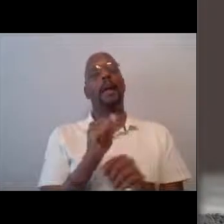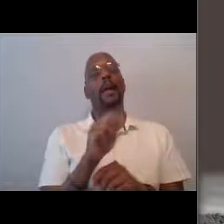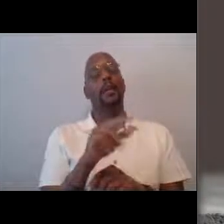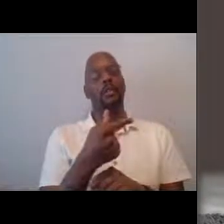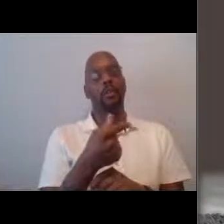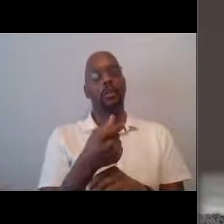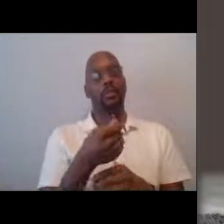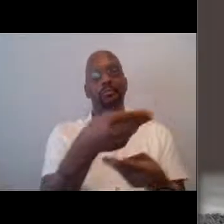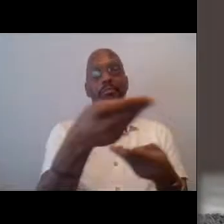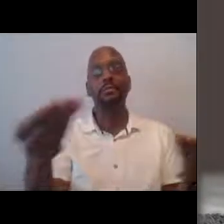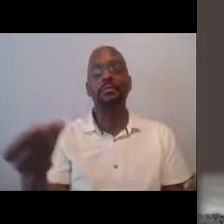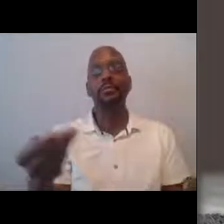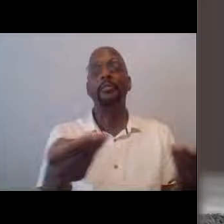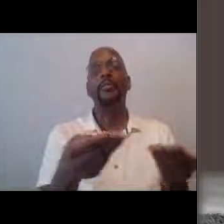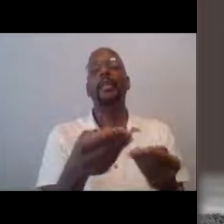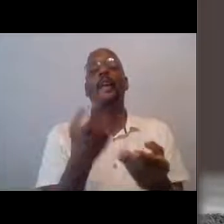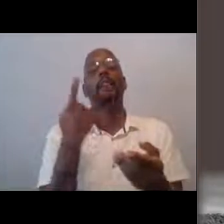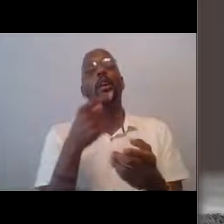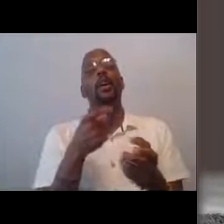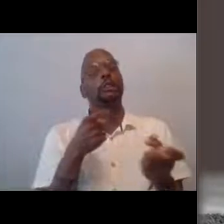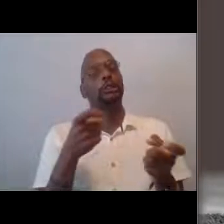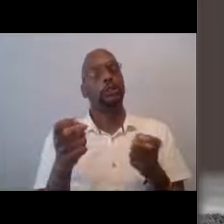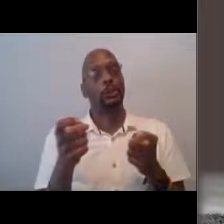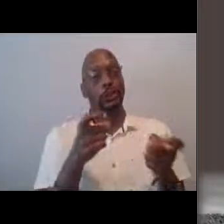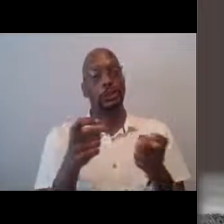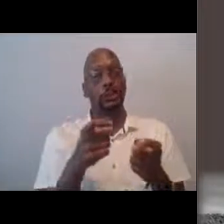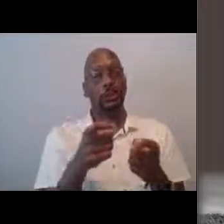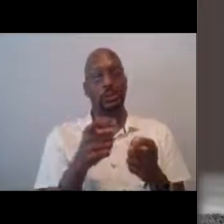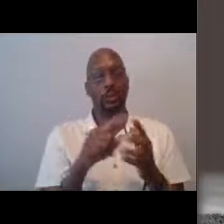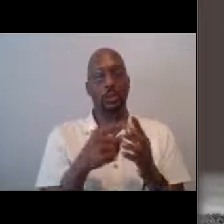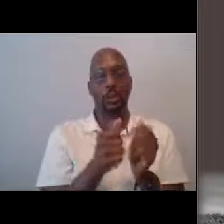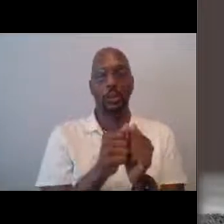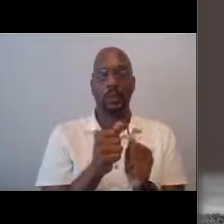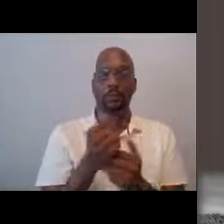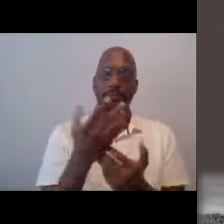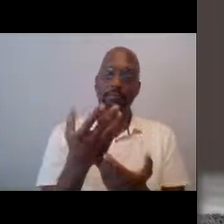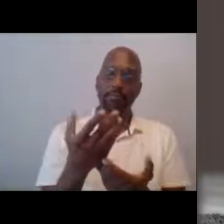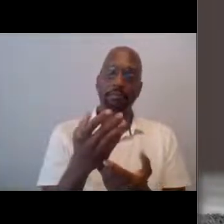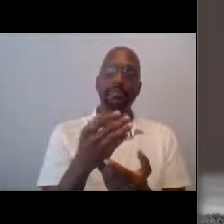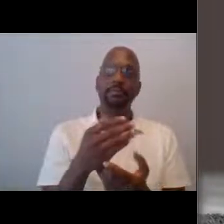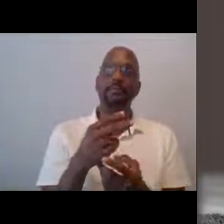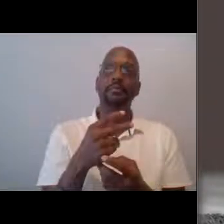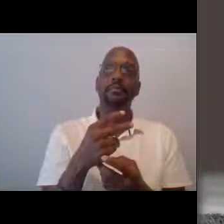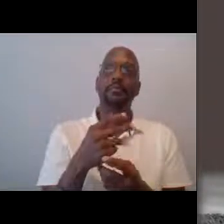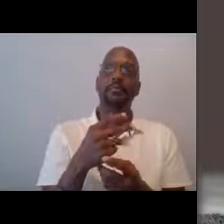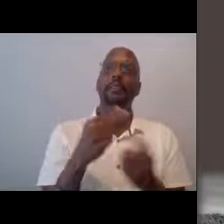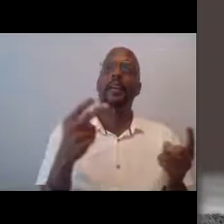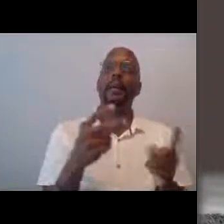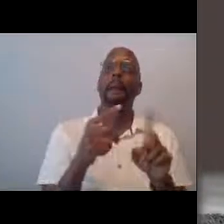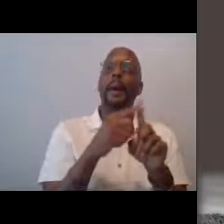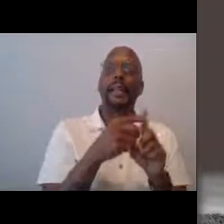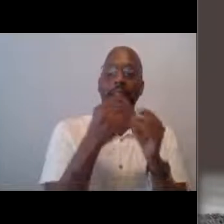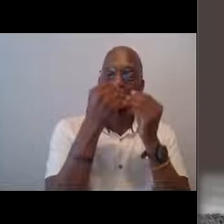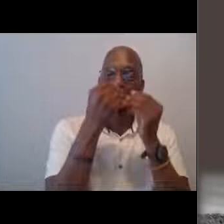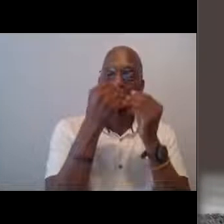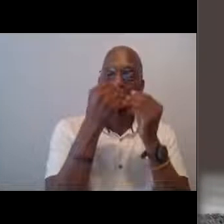redistribution and obligation authority. Starting off by sharing some very positive news regarding